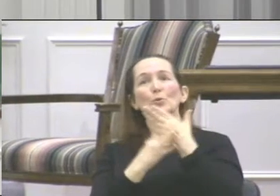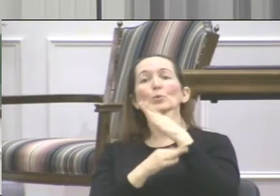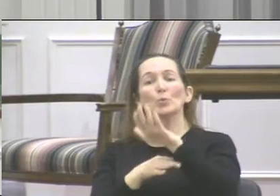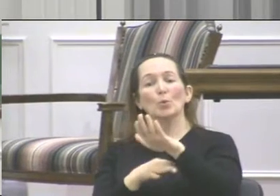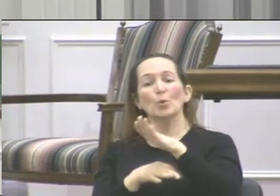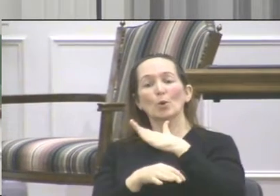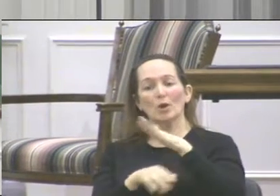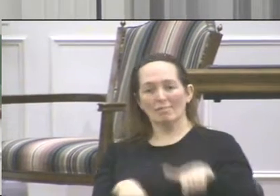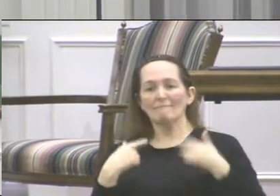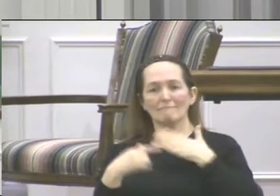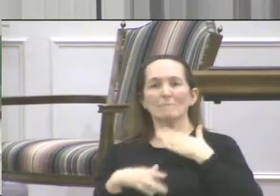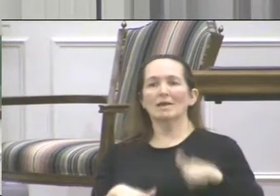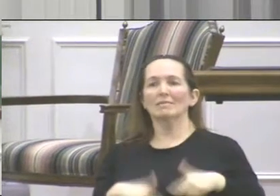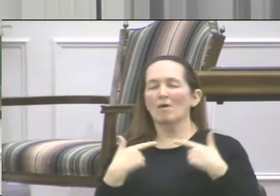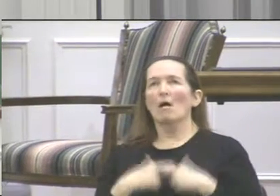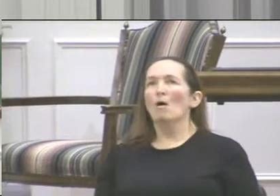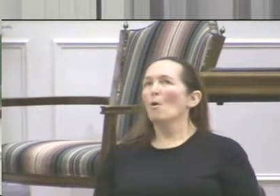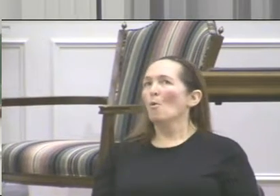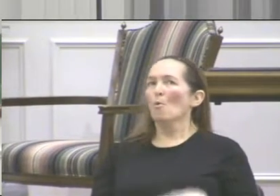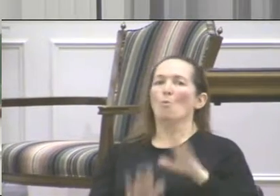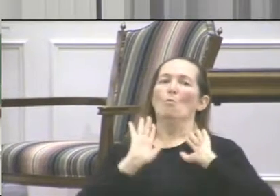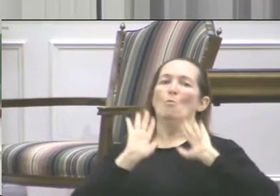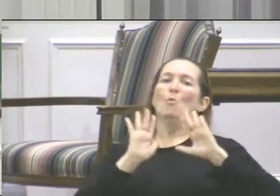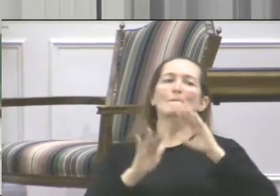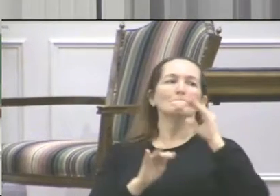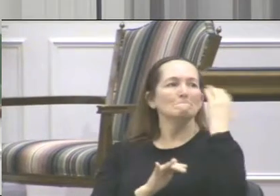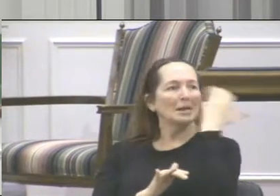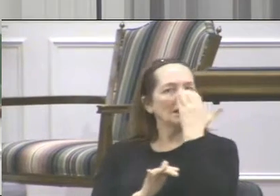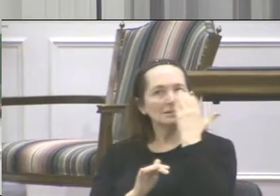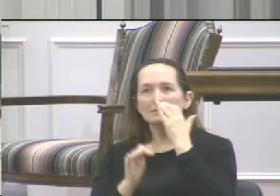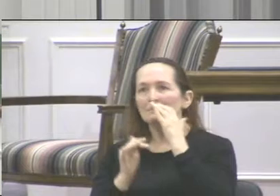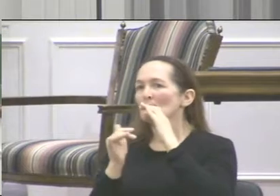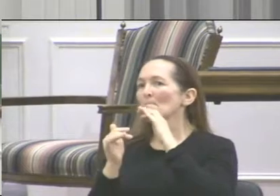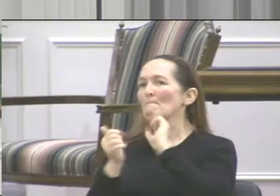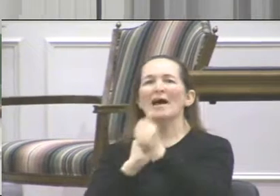amazing. It's beyond your expectation.